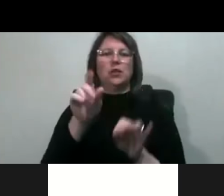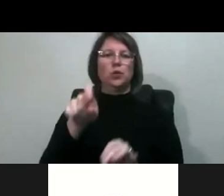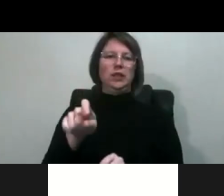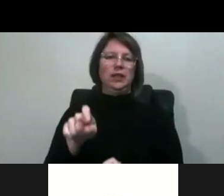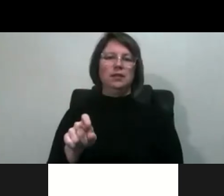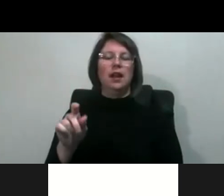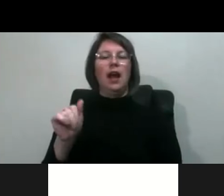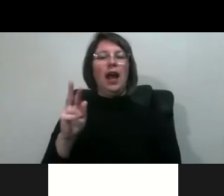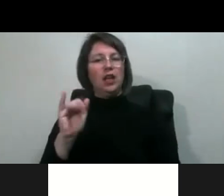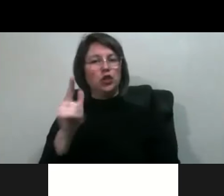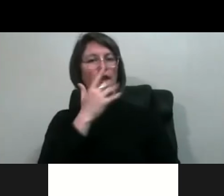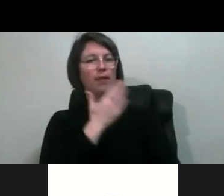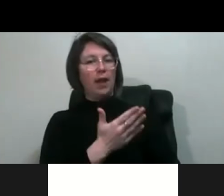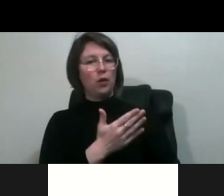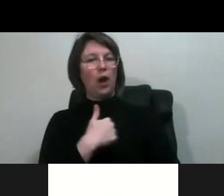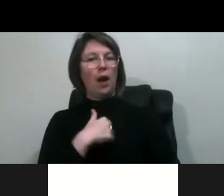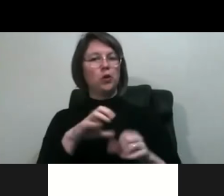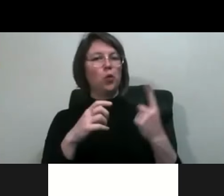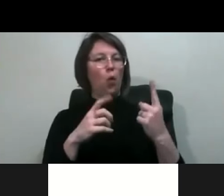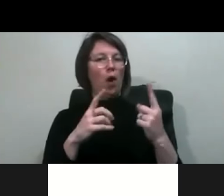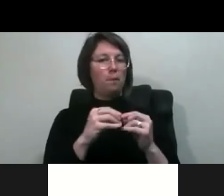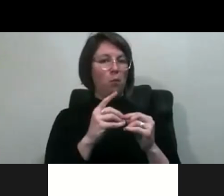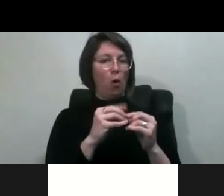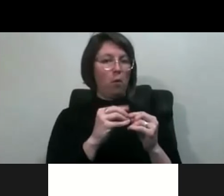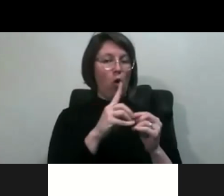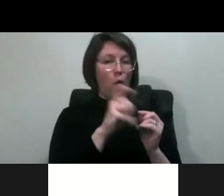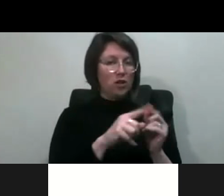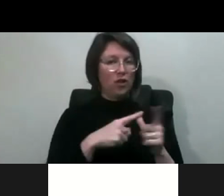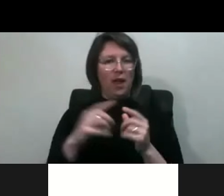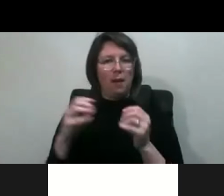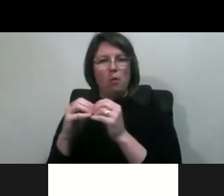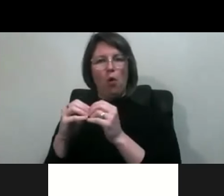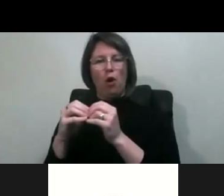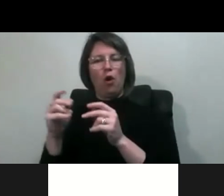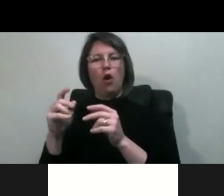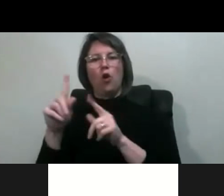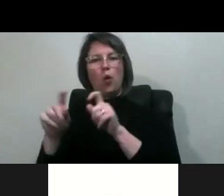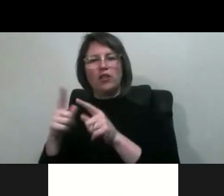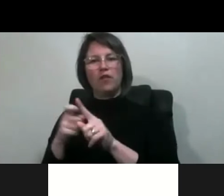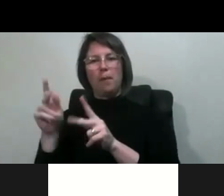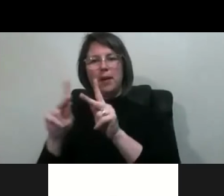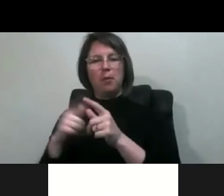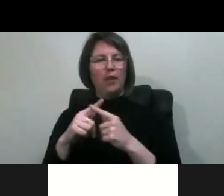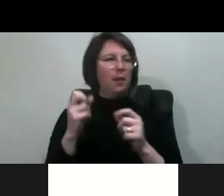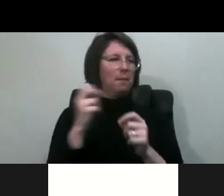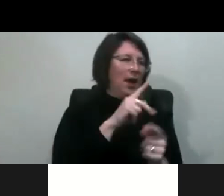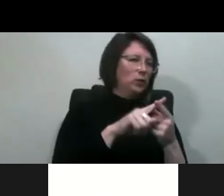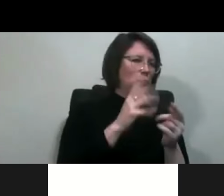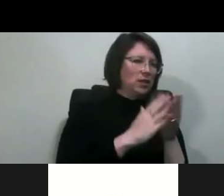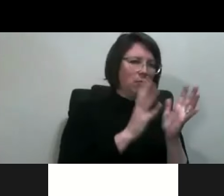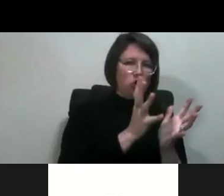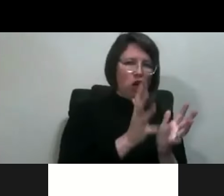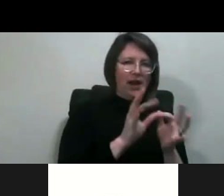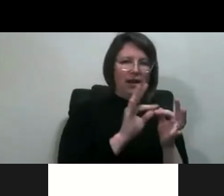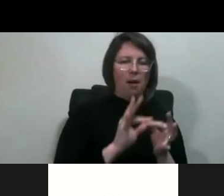Thank you. I'm gonna do one more question, then we'll take more questions from folks, and then we'll come back to some of these comments.